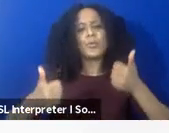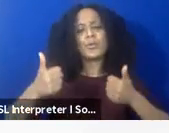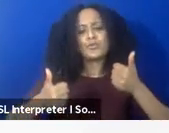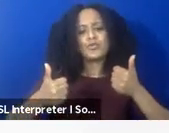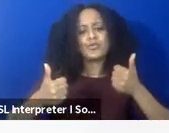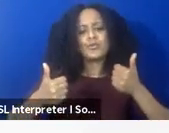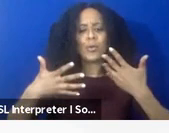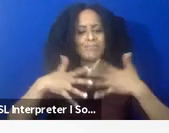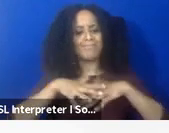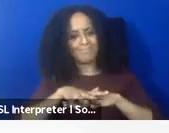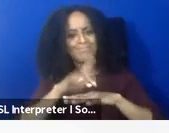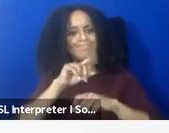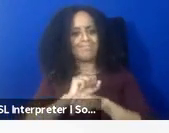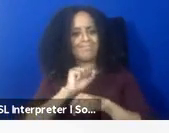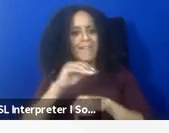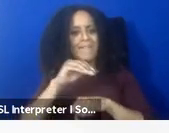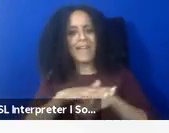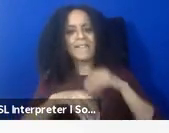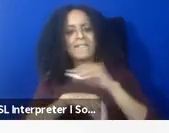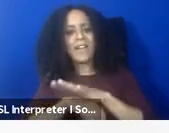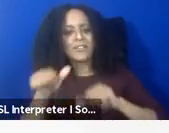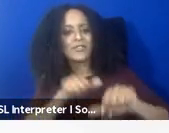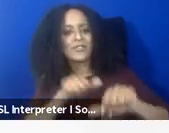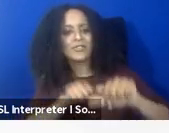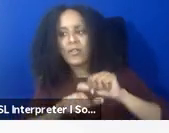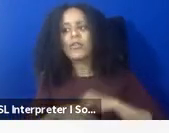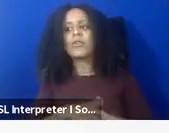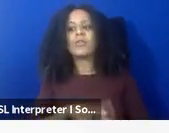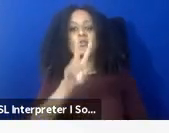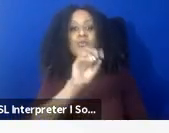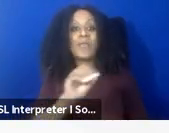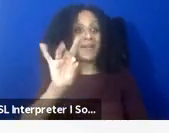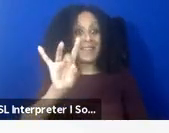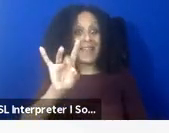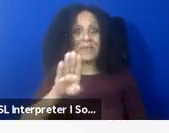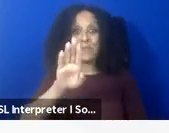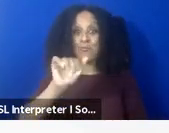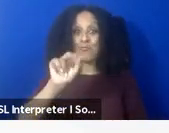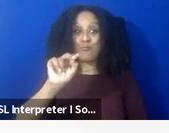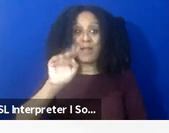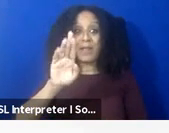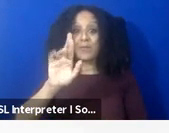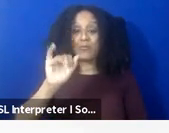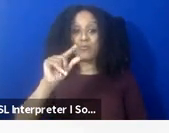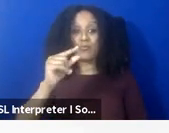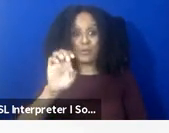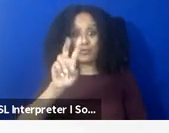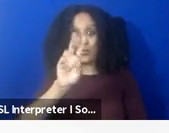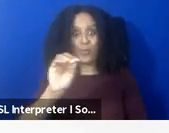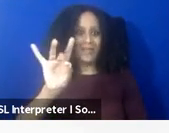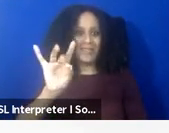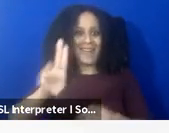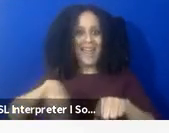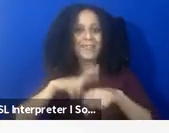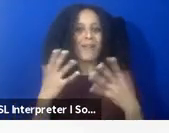So the Bainbridge study of 2008 used epidemiologic data from the